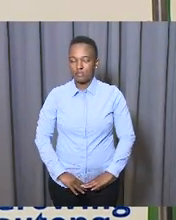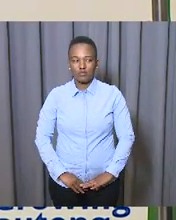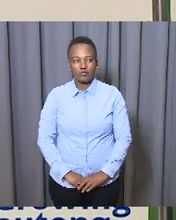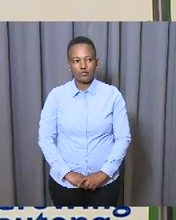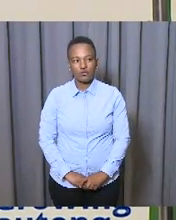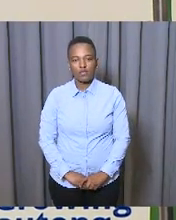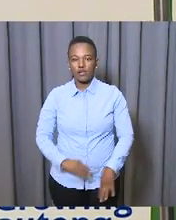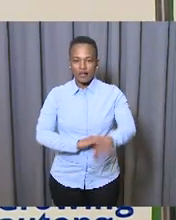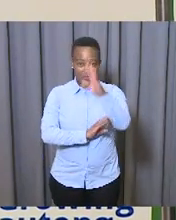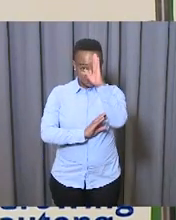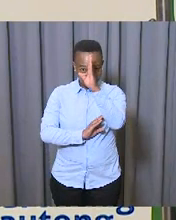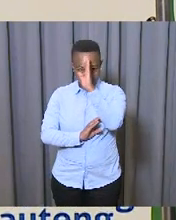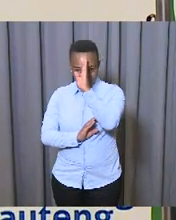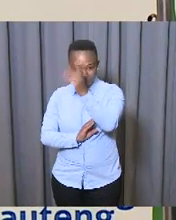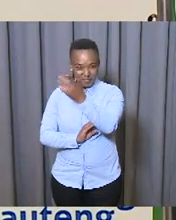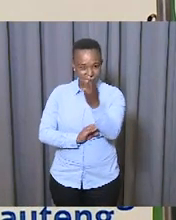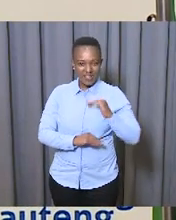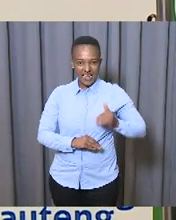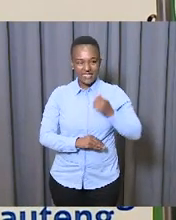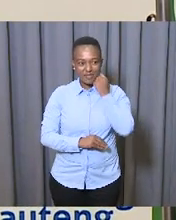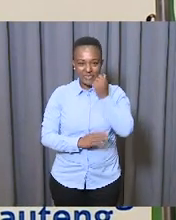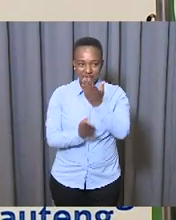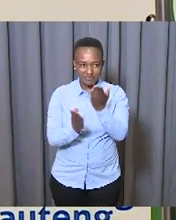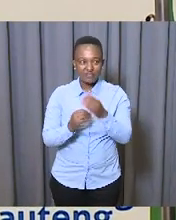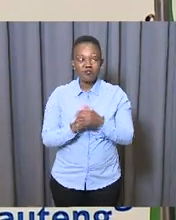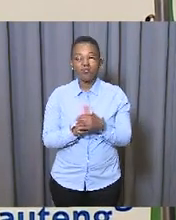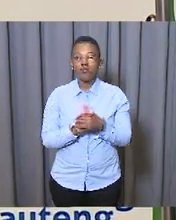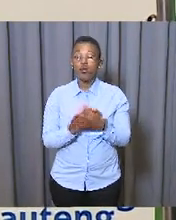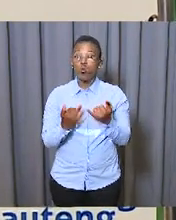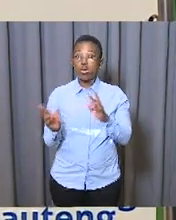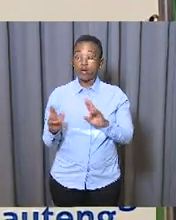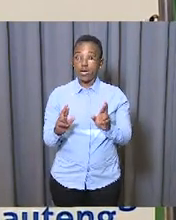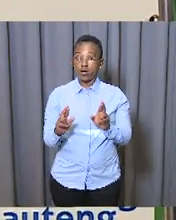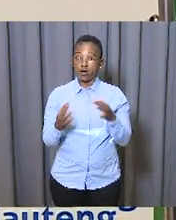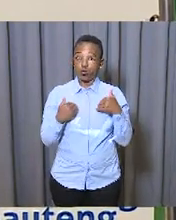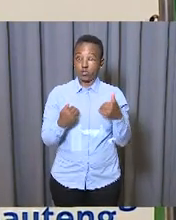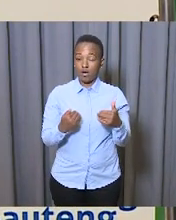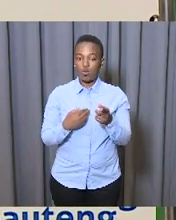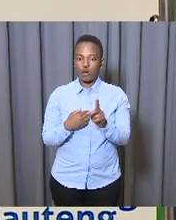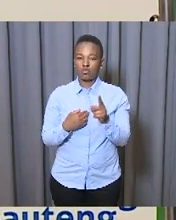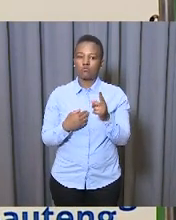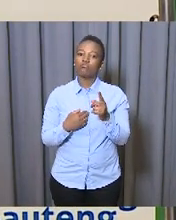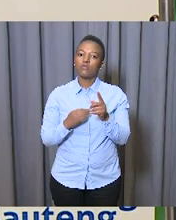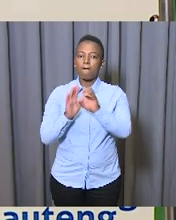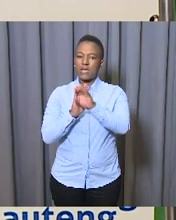All right, good afternoon, ladies and gentlemen. We are now ready to start with our weekly media